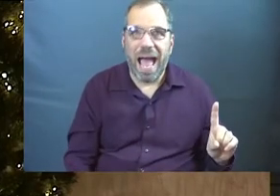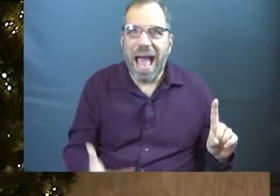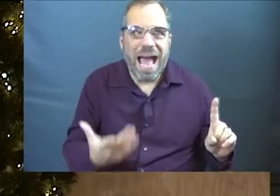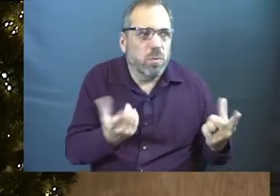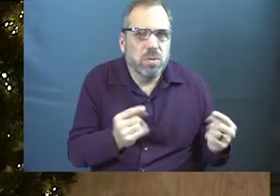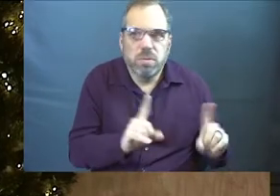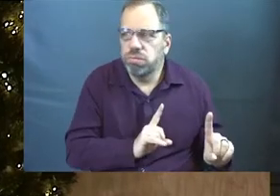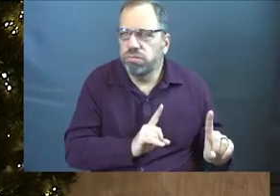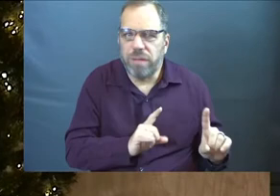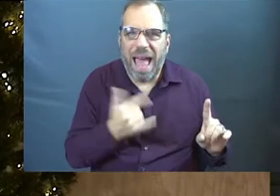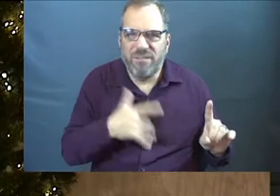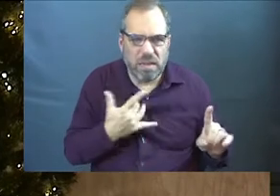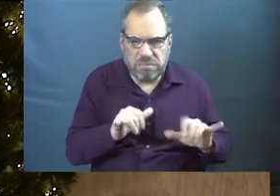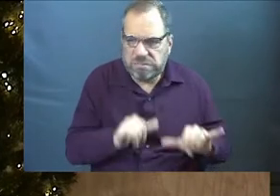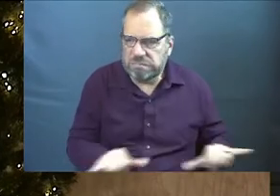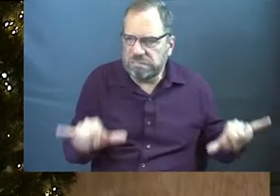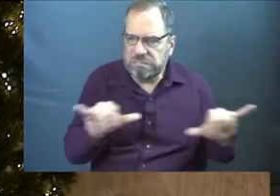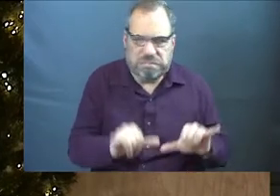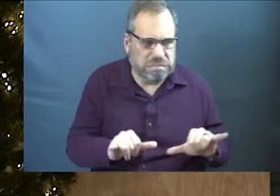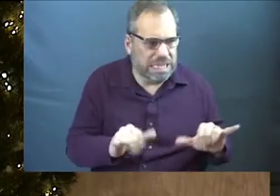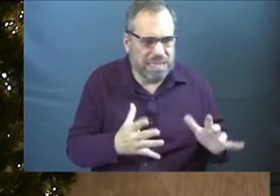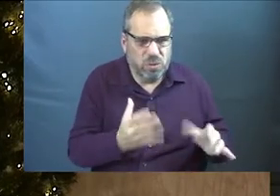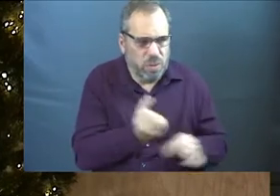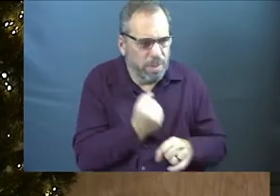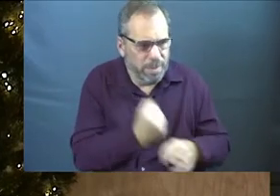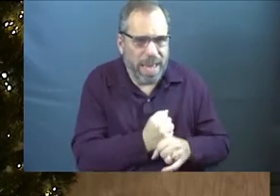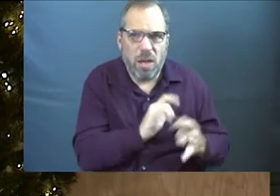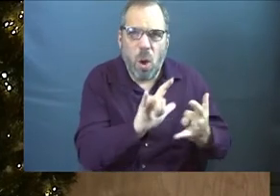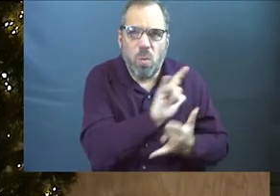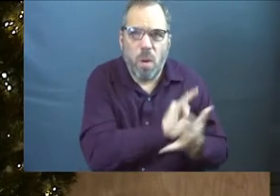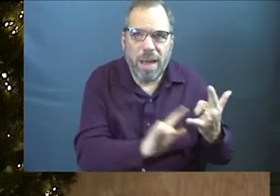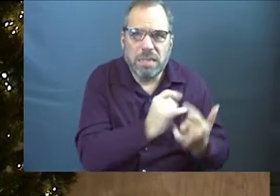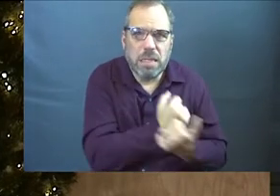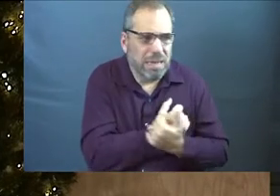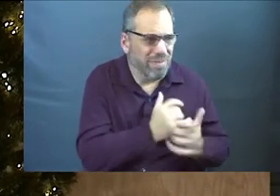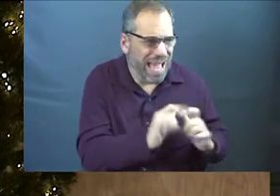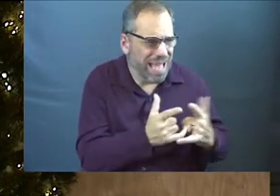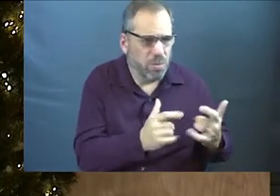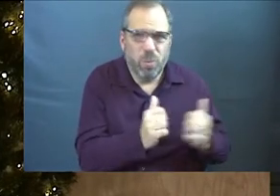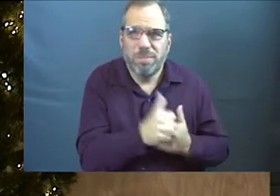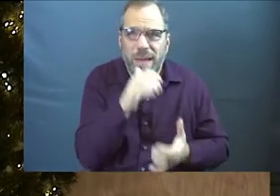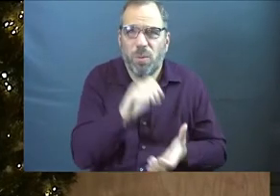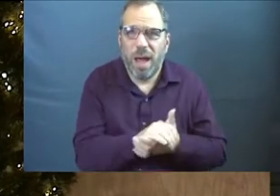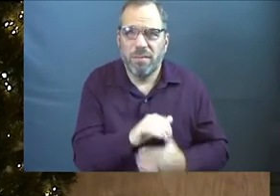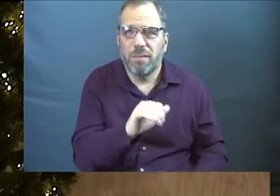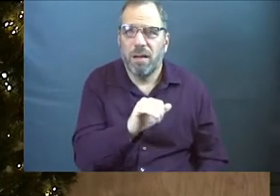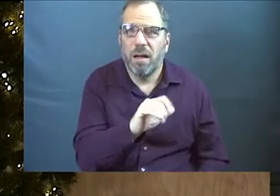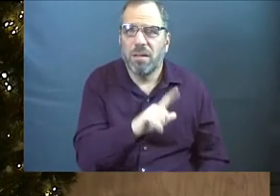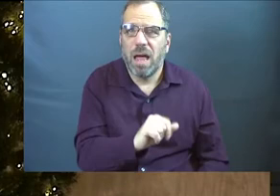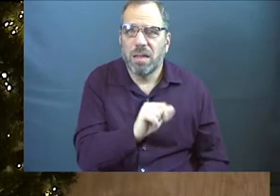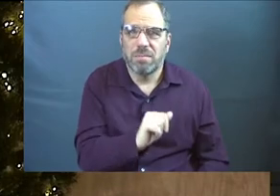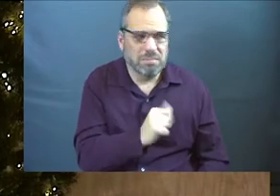didn't know how to get out of that space. I didn't know how to magically create romantic love.